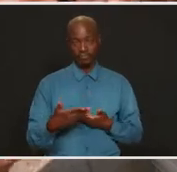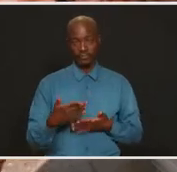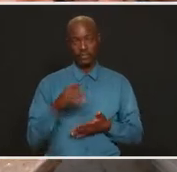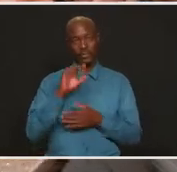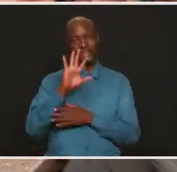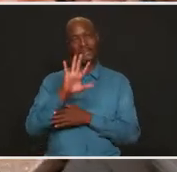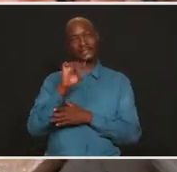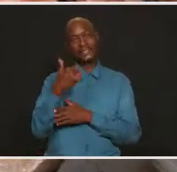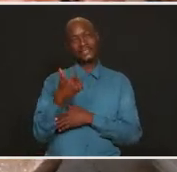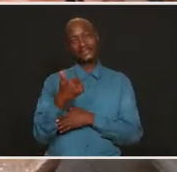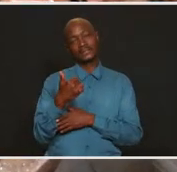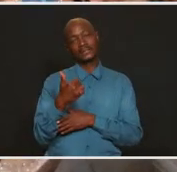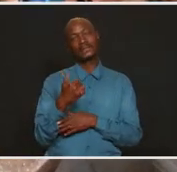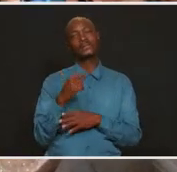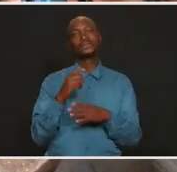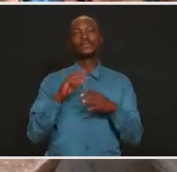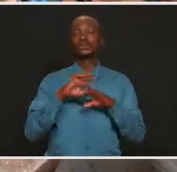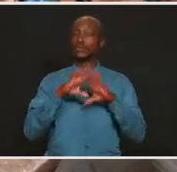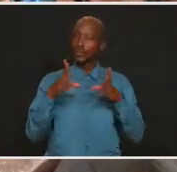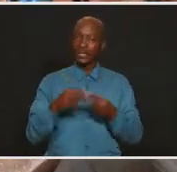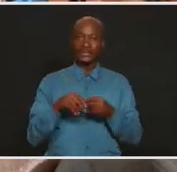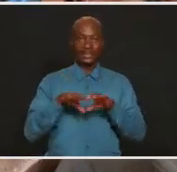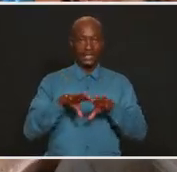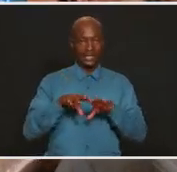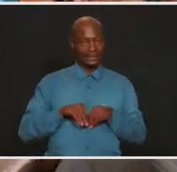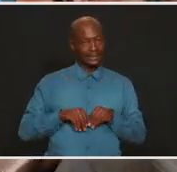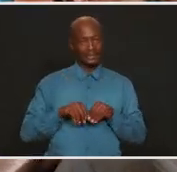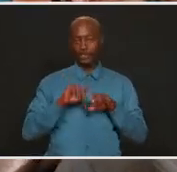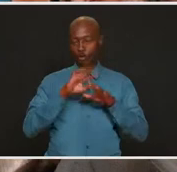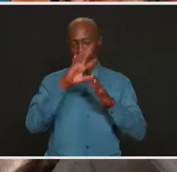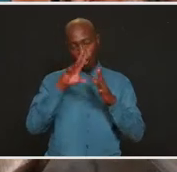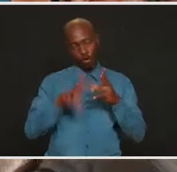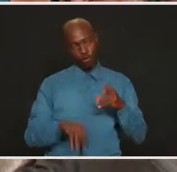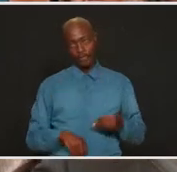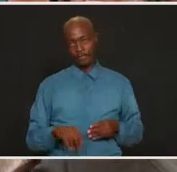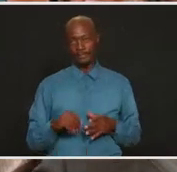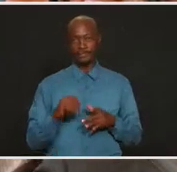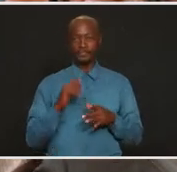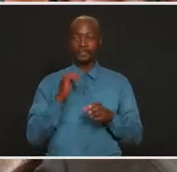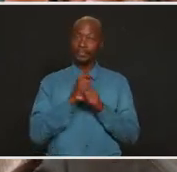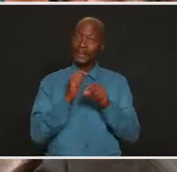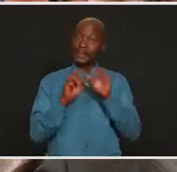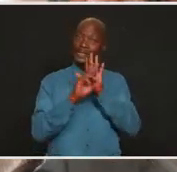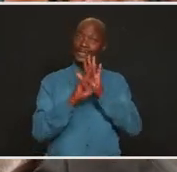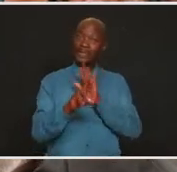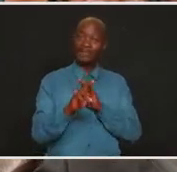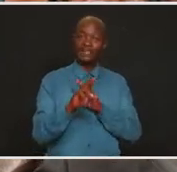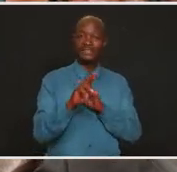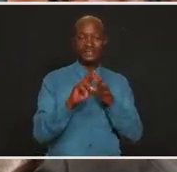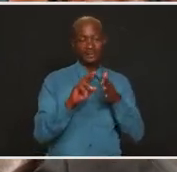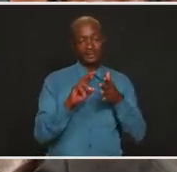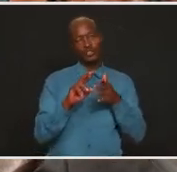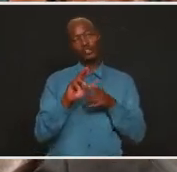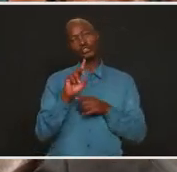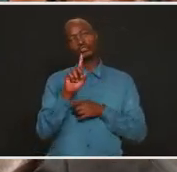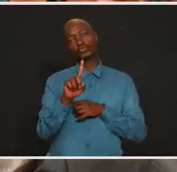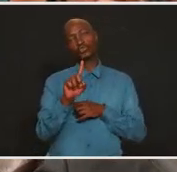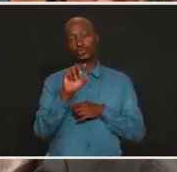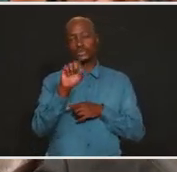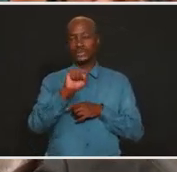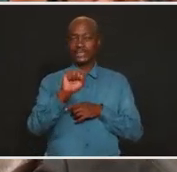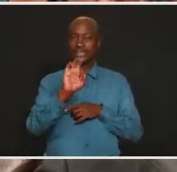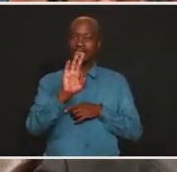are 56 we are entirely accepting them and making reference to a section